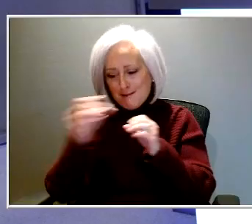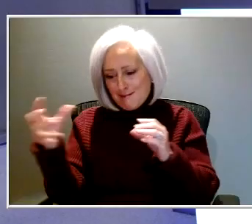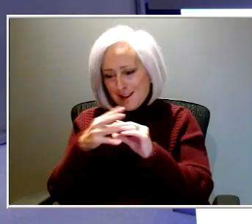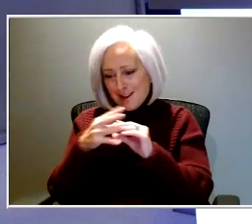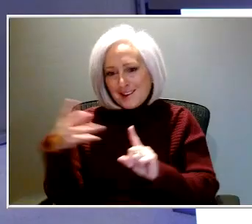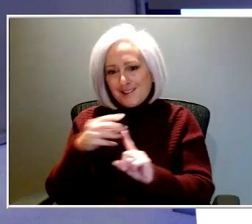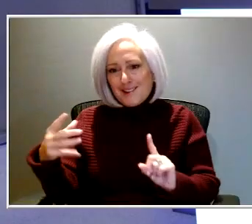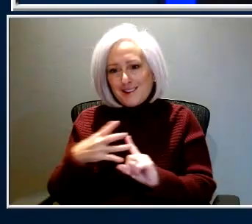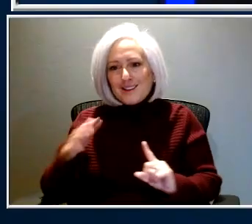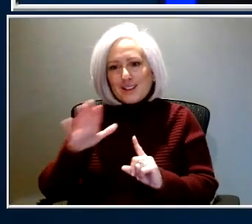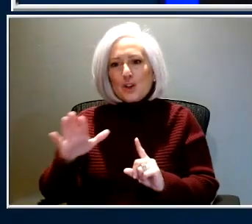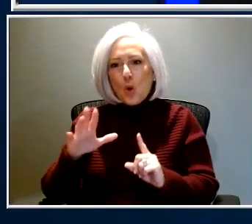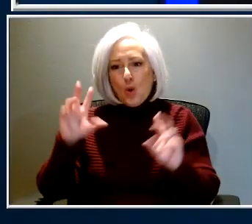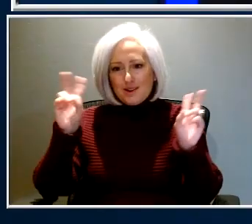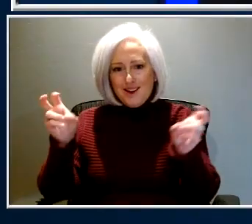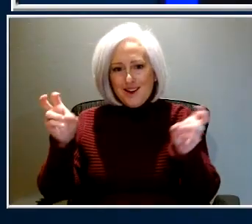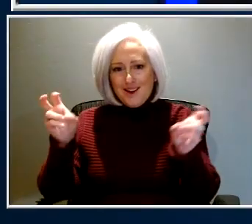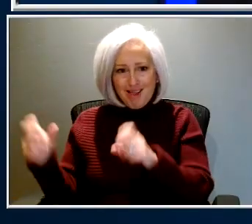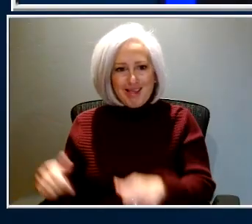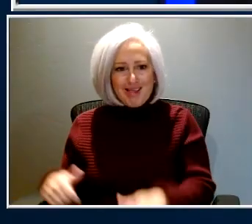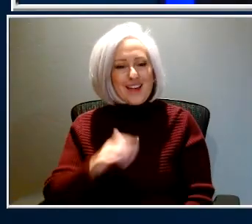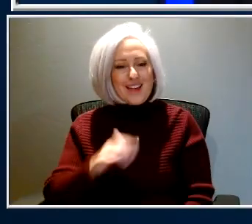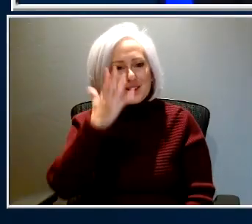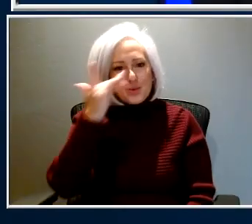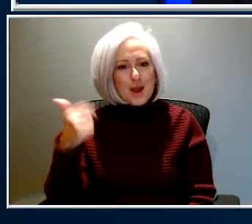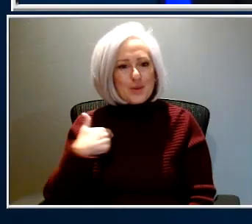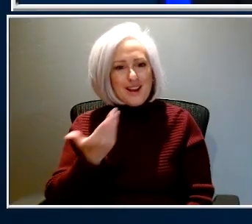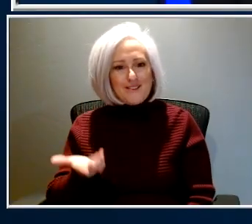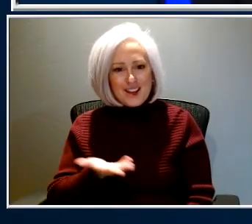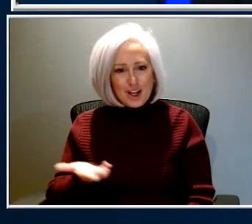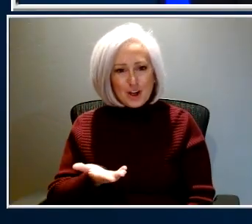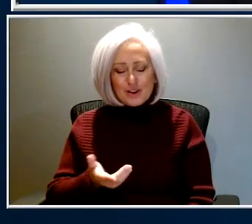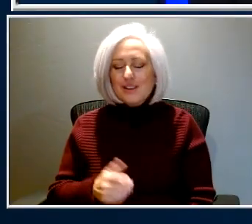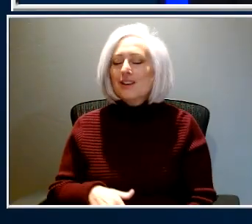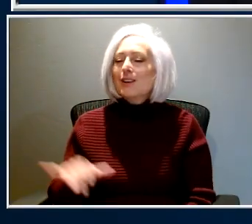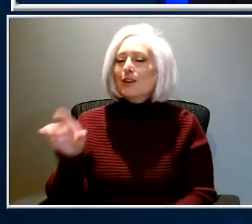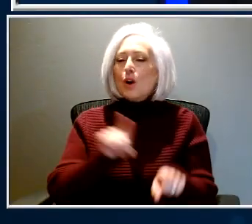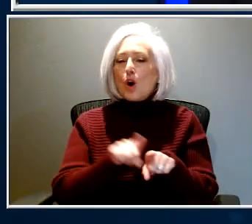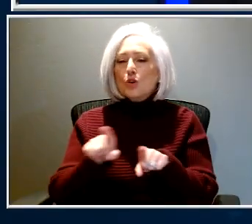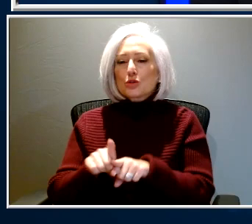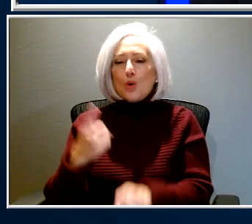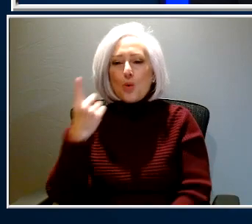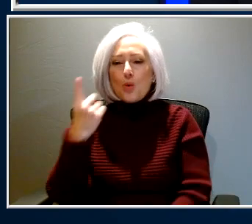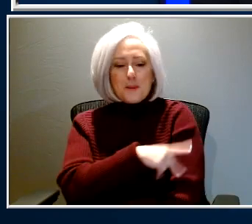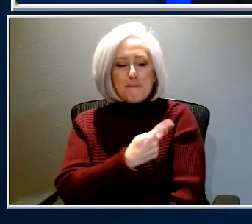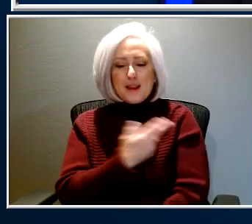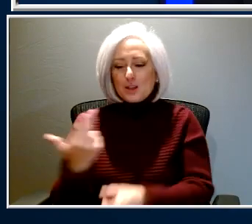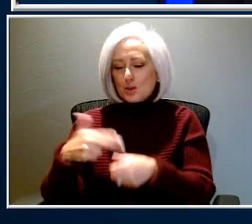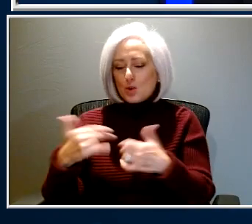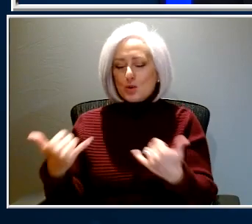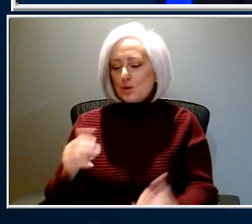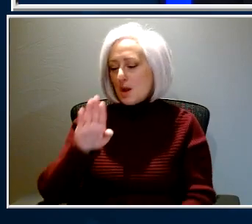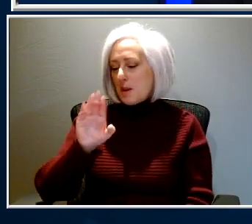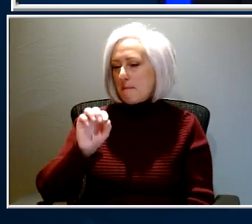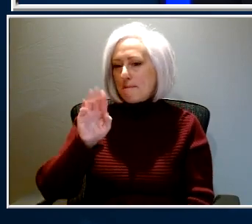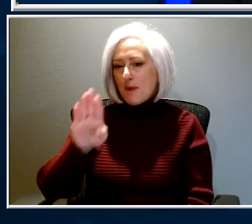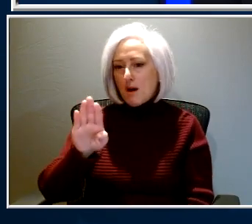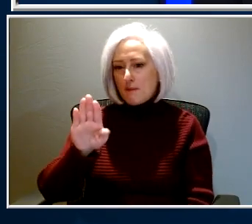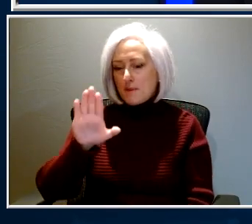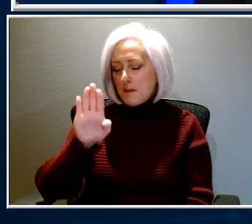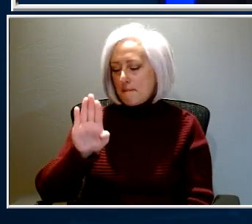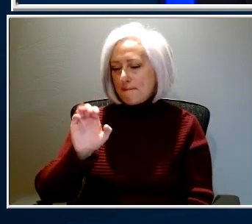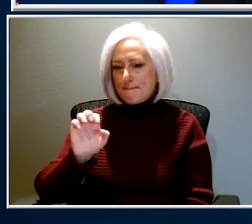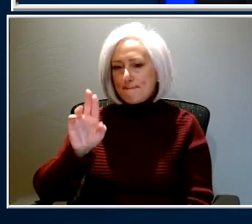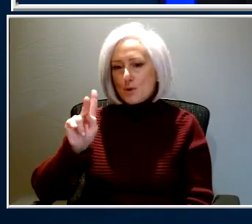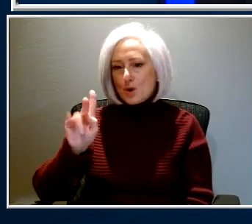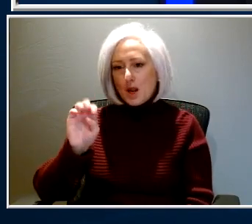have you here. Also joining us remotely is one of Dr. Chen's patients, Bob Berkebile. He had brachytherapy to treat